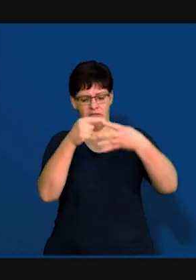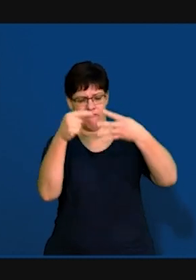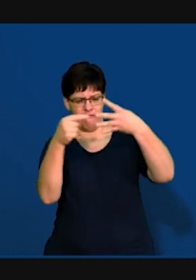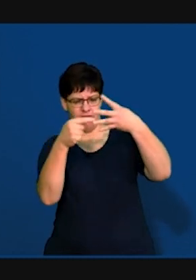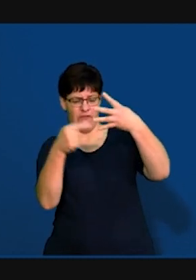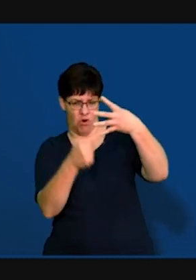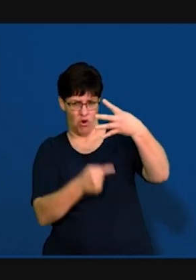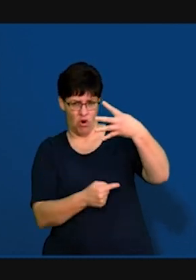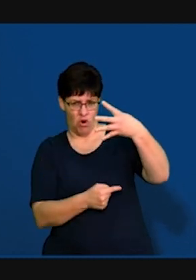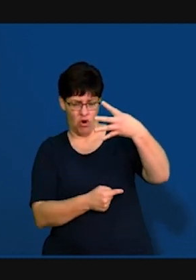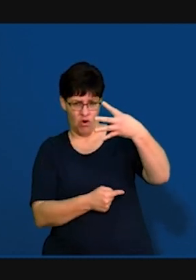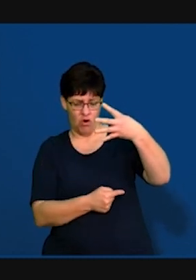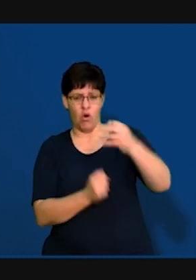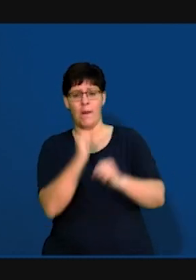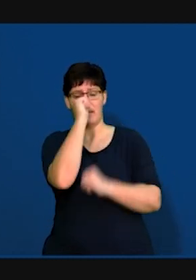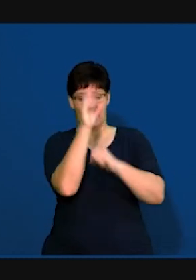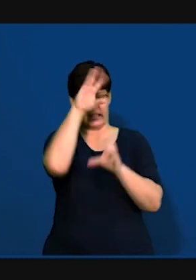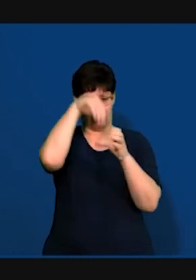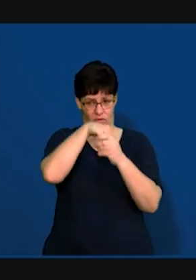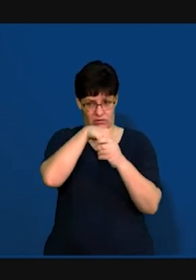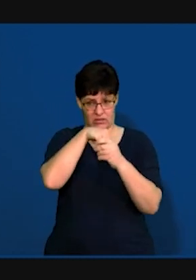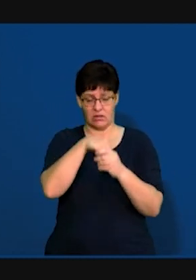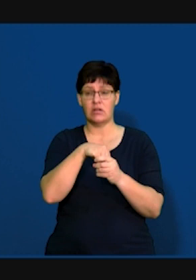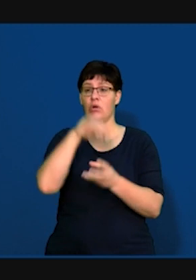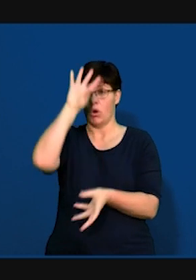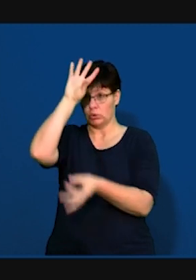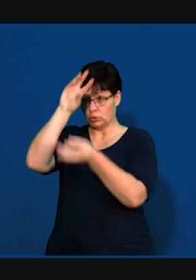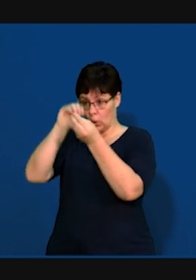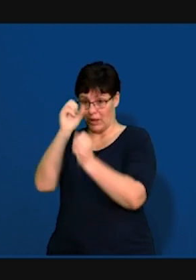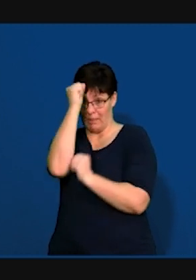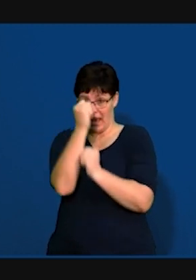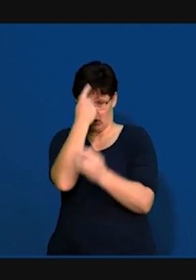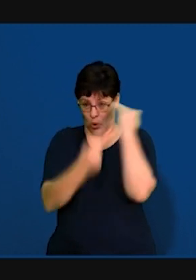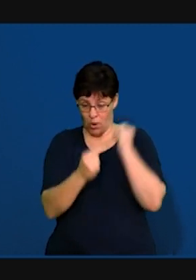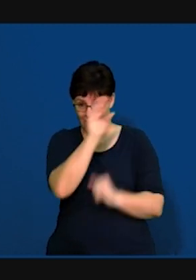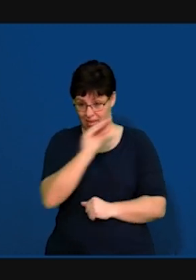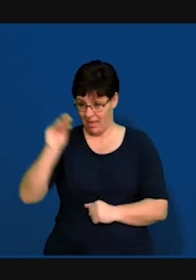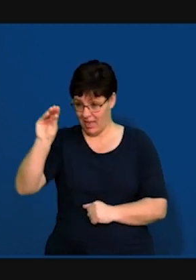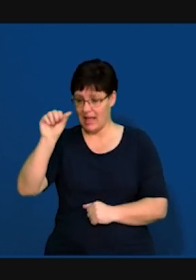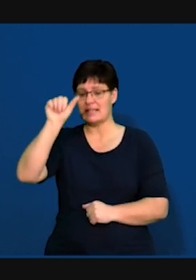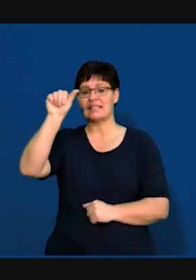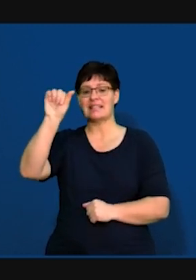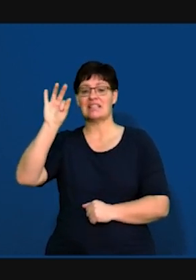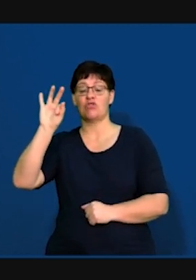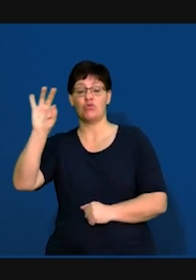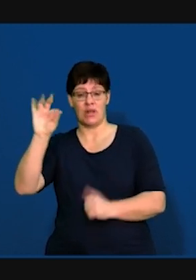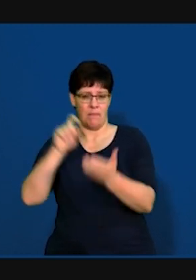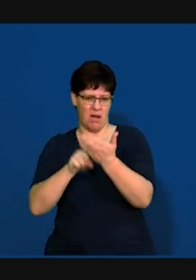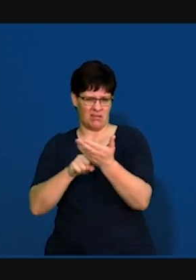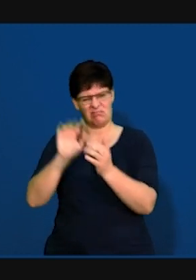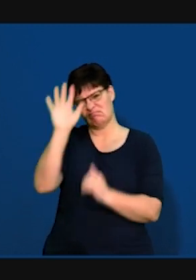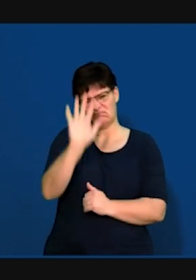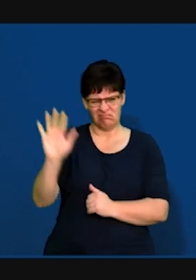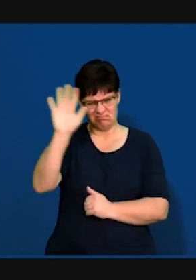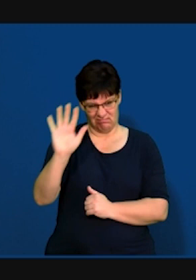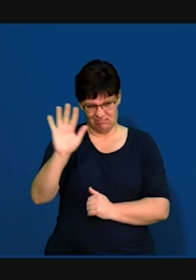that make up the mechanics section. Okay, now the total of the mechanics is actually 63 marks, give or take, plus minus.